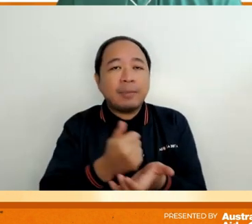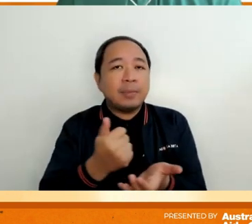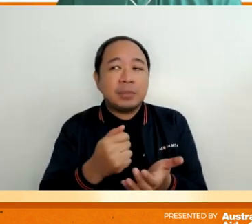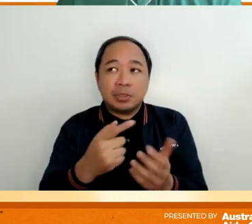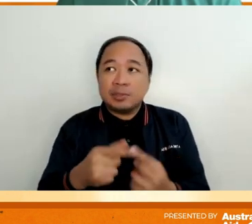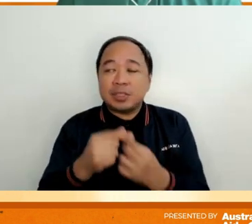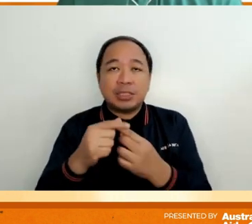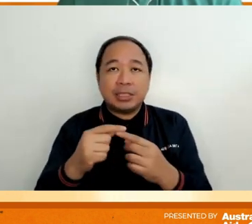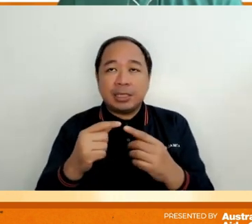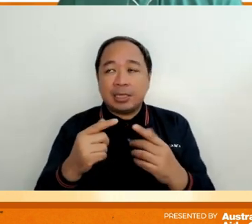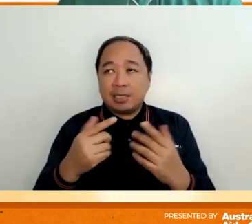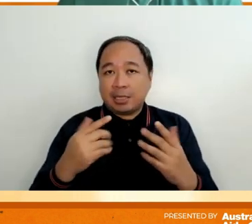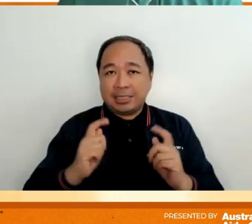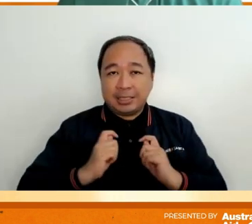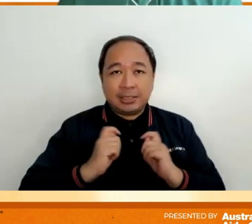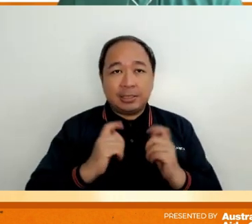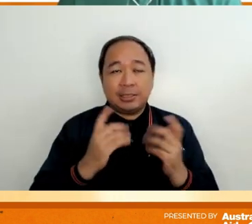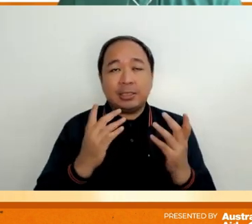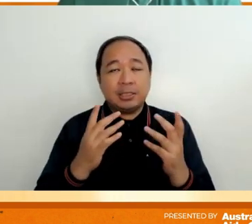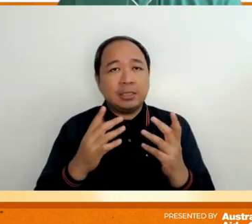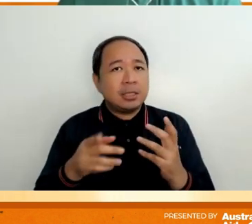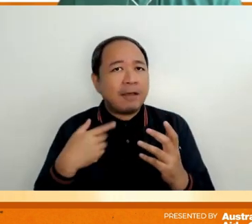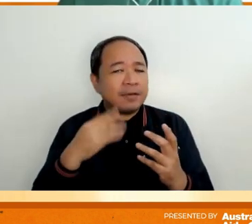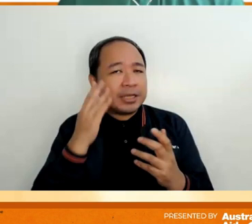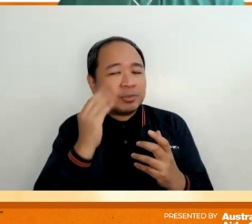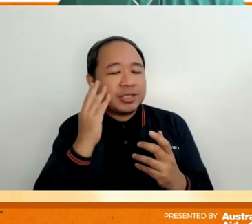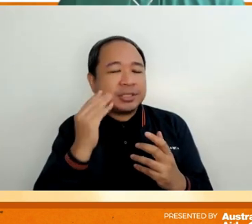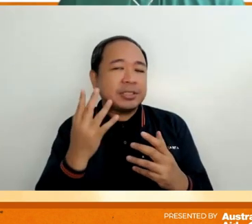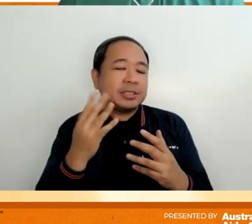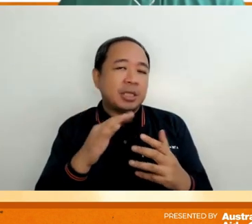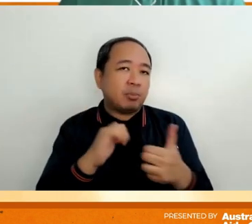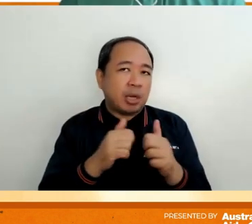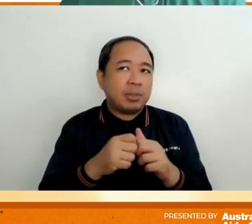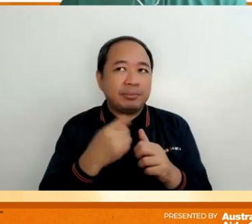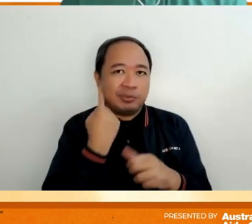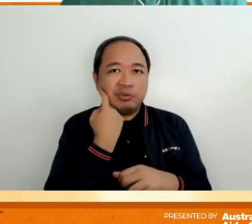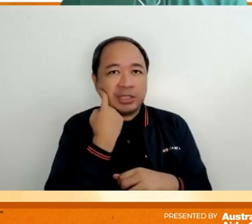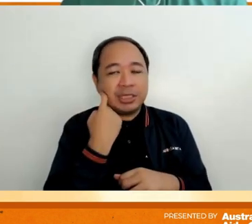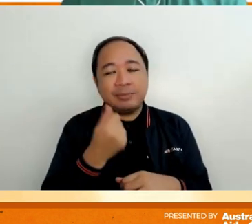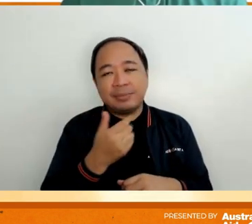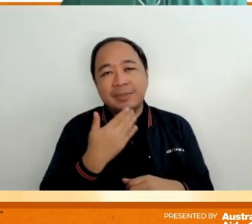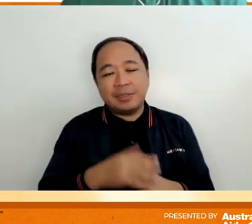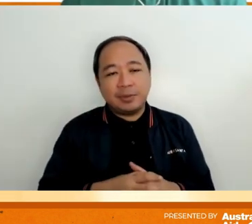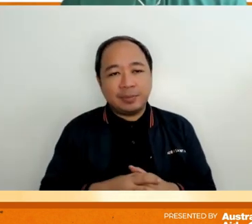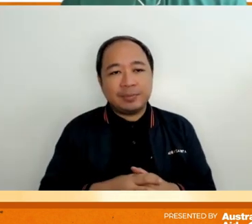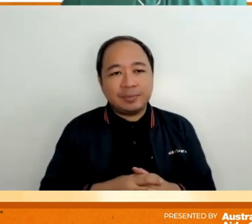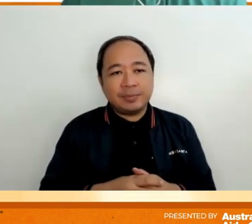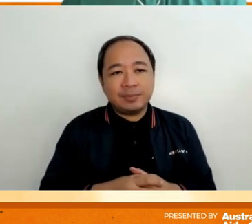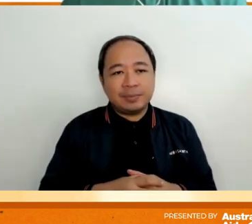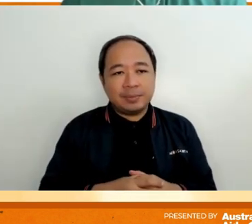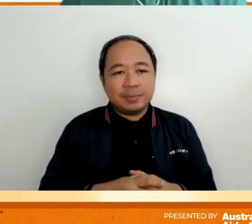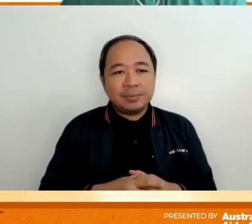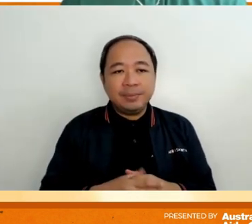adolescents and young adults who are having crisis these days. Thank you. Thank you.